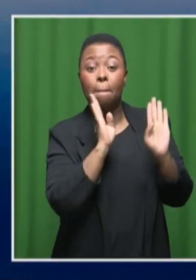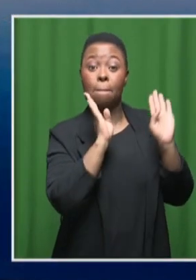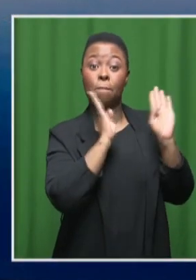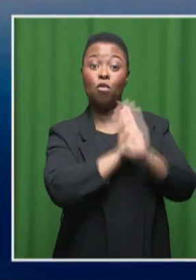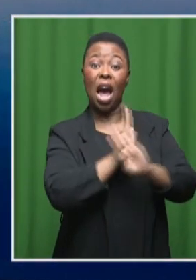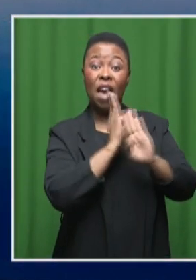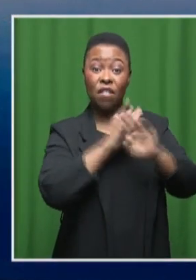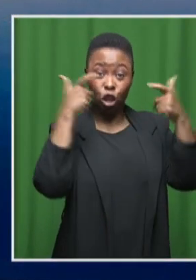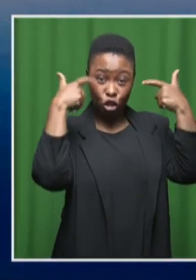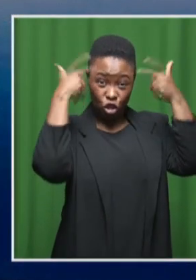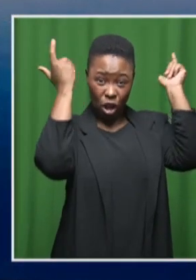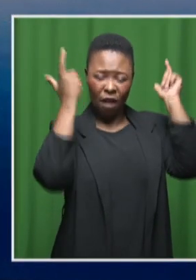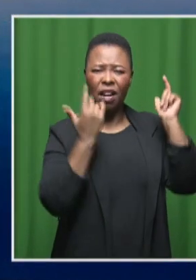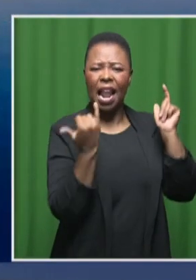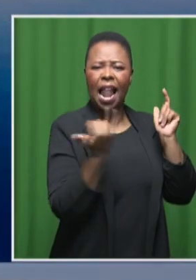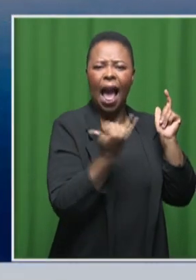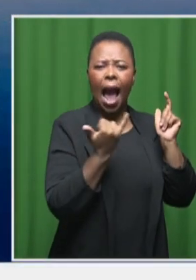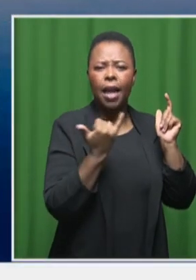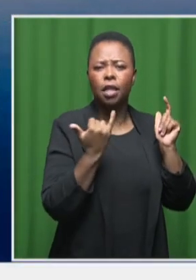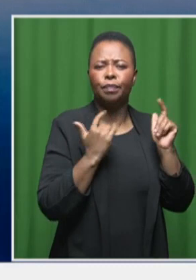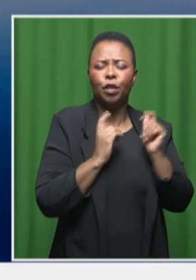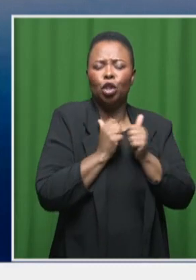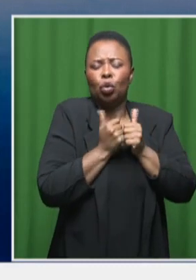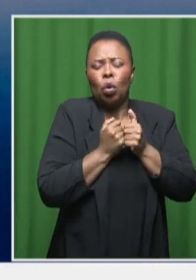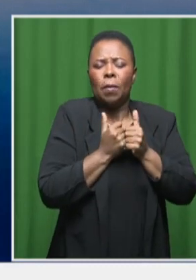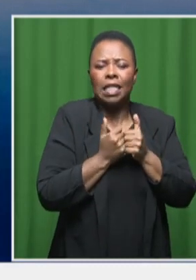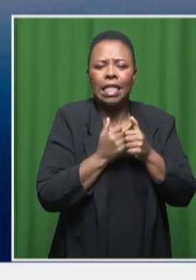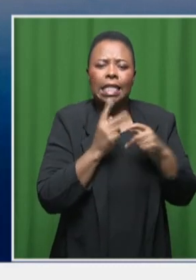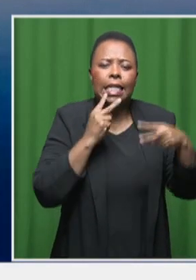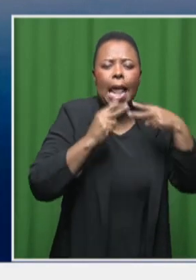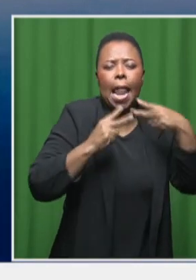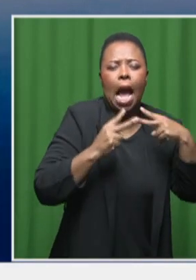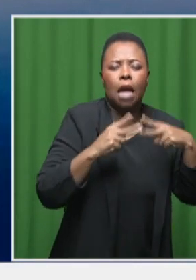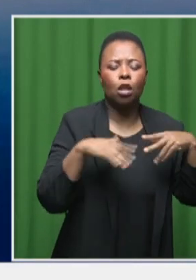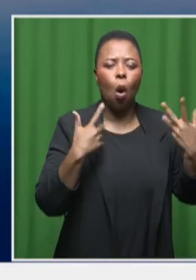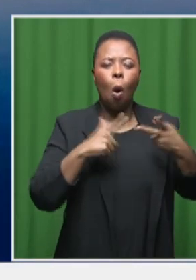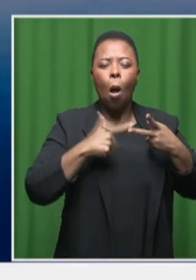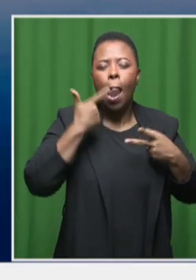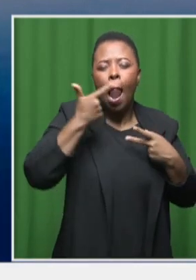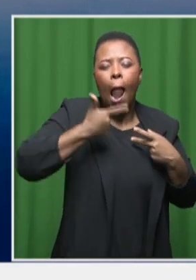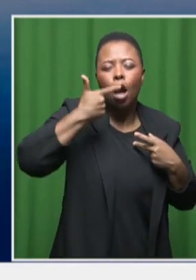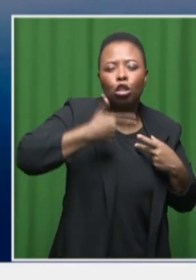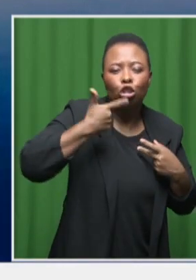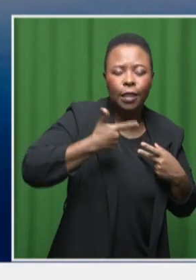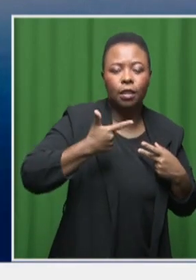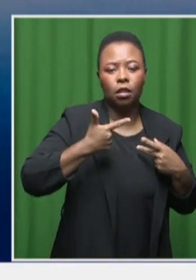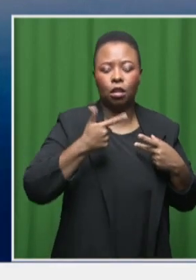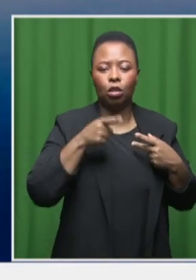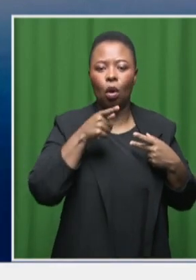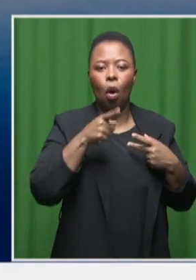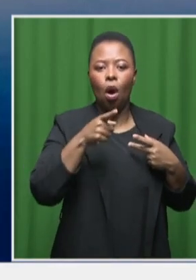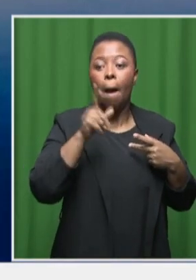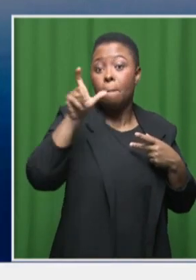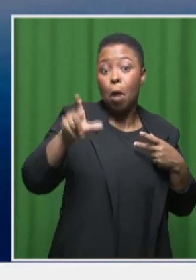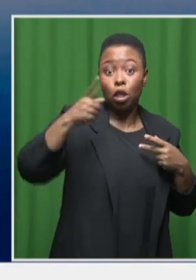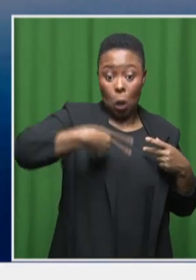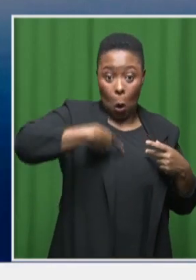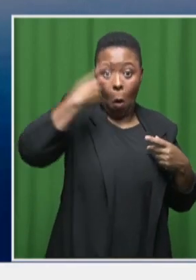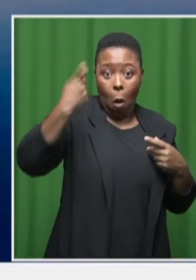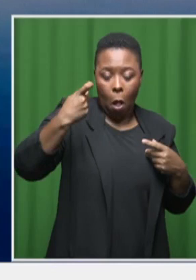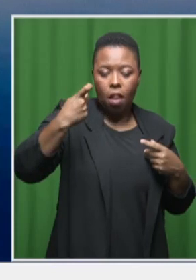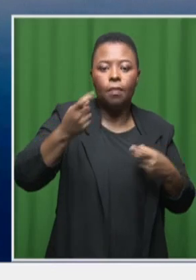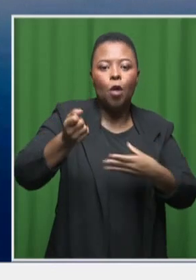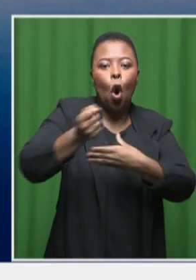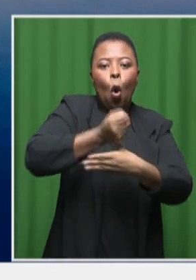is more like for intimate dinners or lunches, and then a person just calls me for the